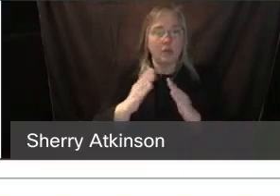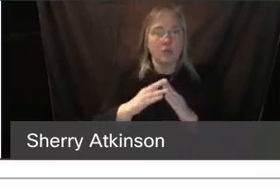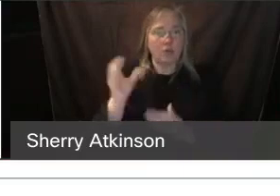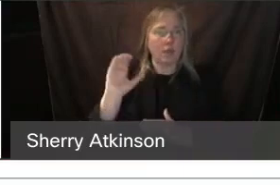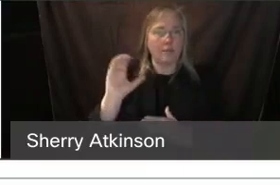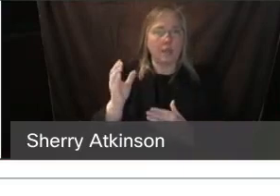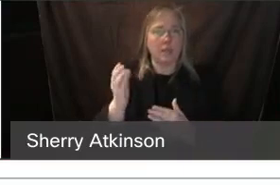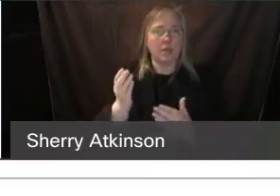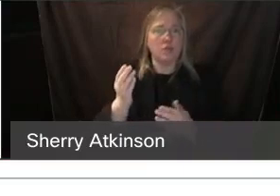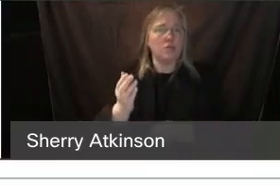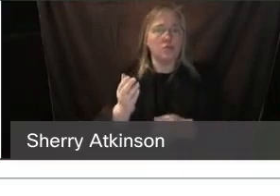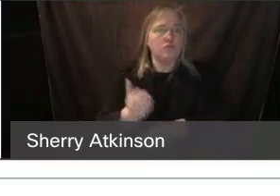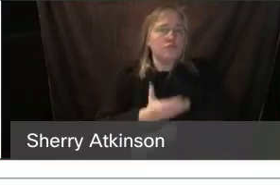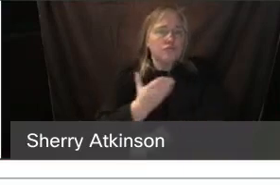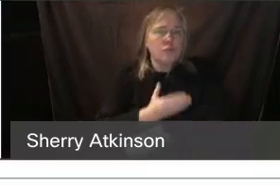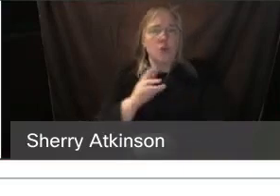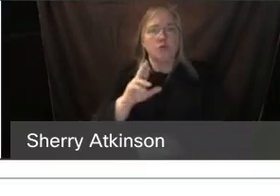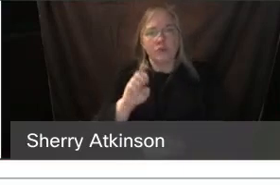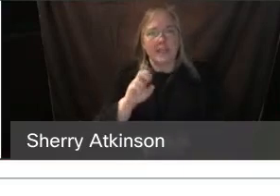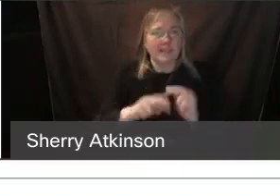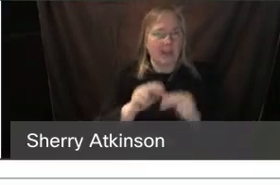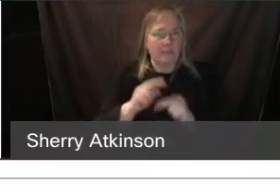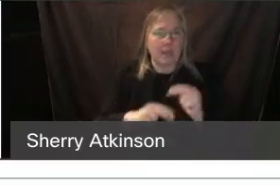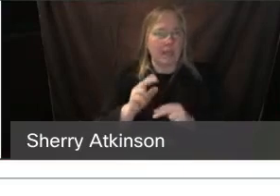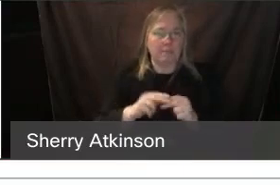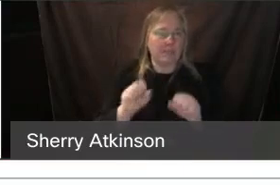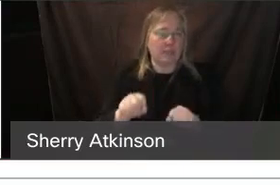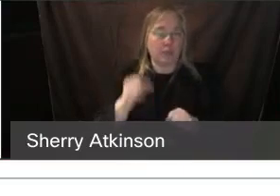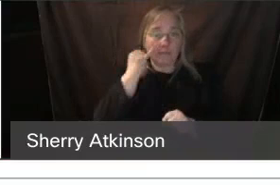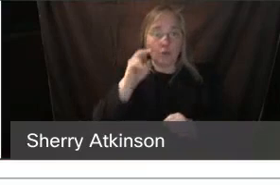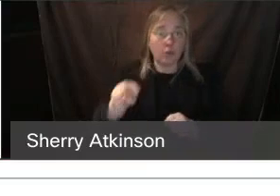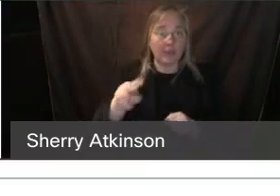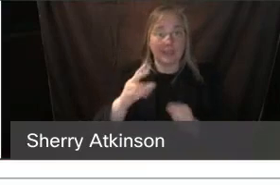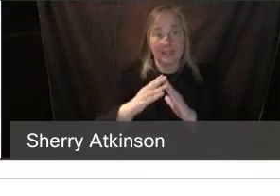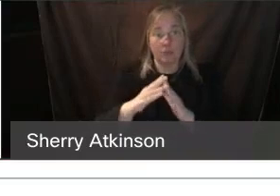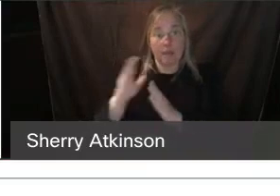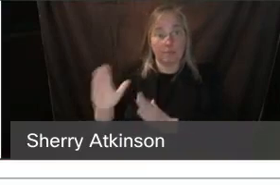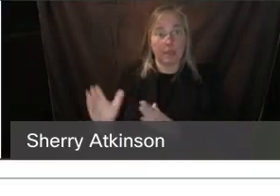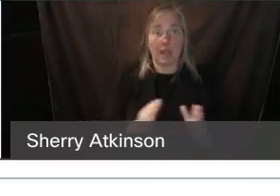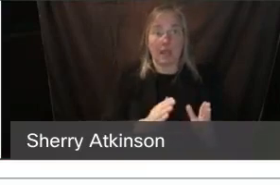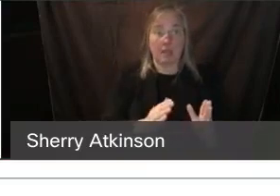redevelopment potential. So if you look at the downtown plan, that's